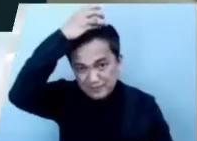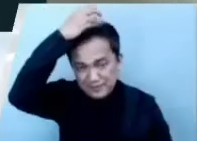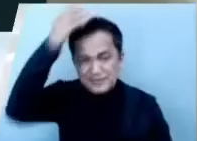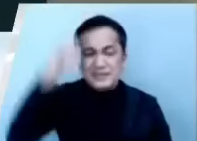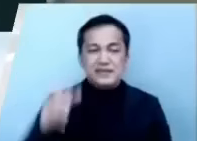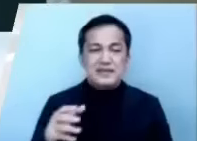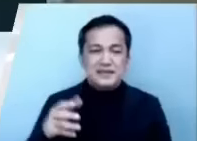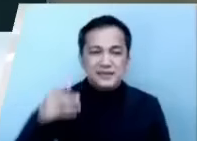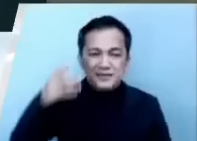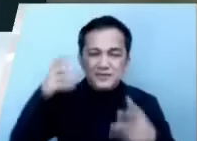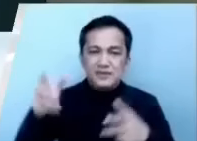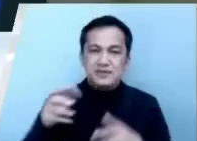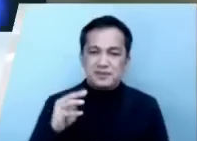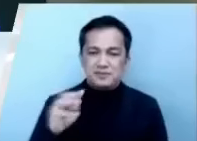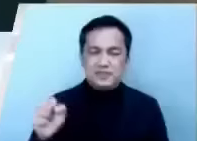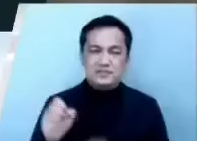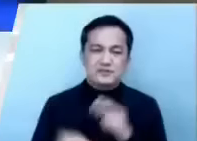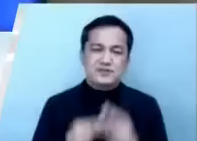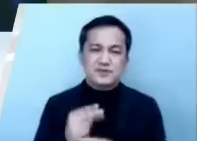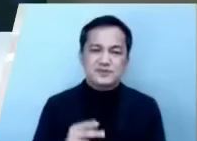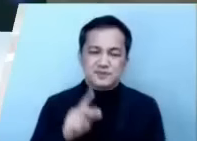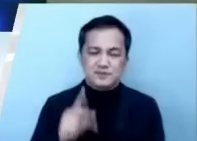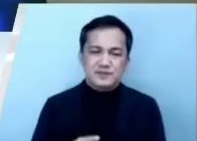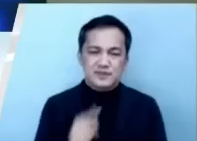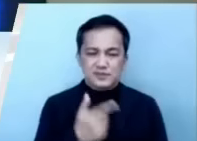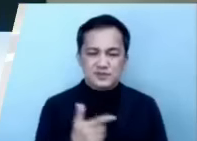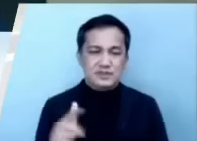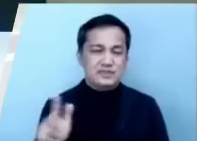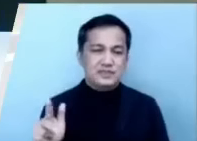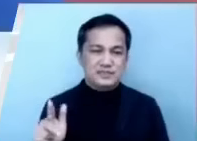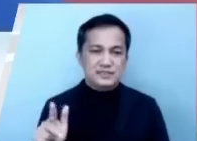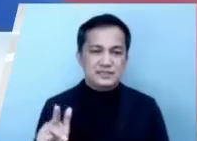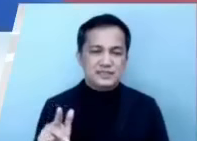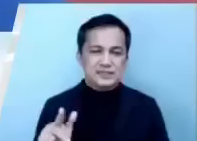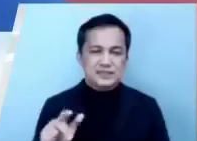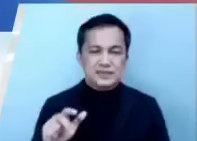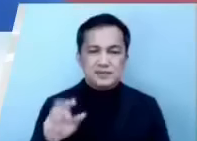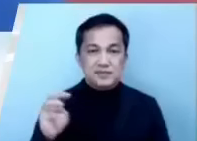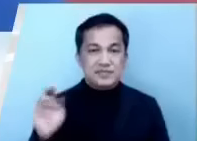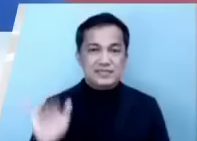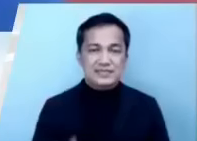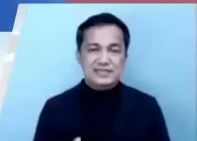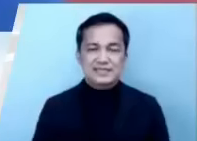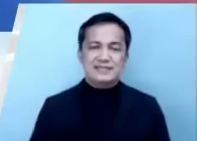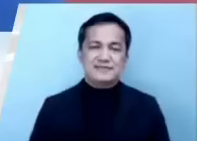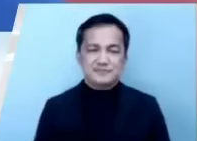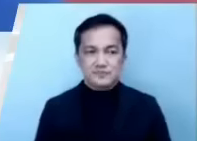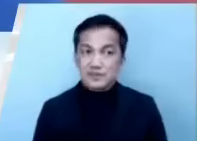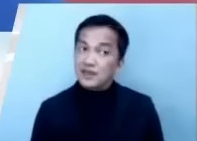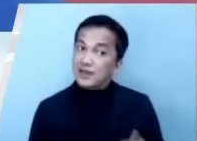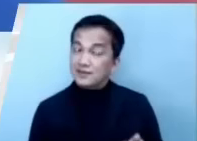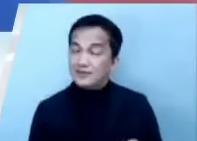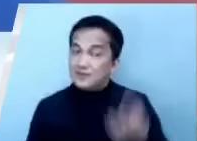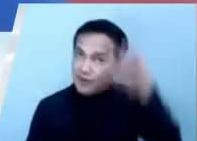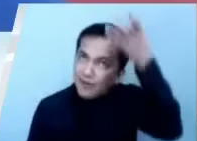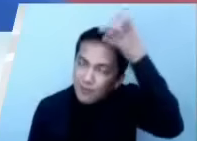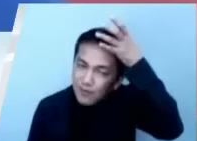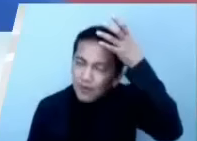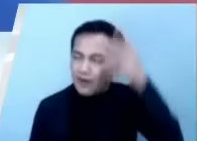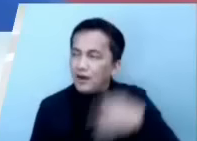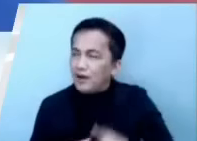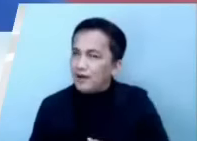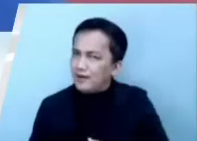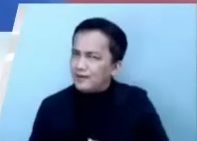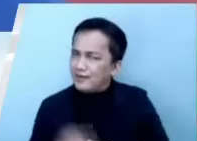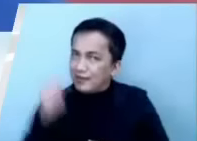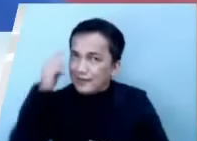Universe Philippines 2023, Michelle D. At that moment, when she put it in my head, I thought it was already fixed, you know, that